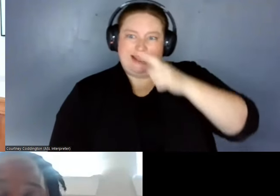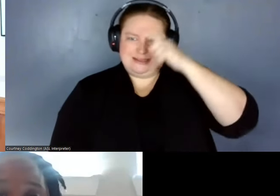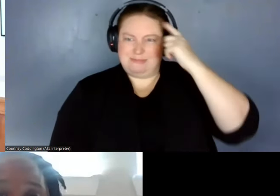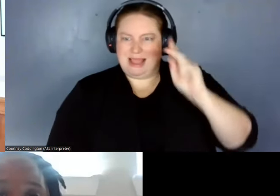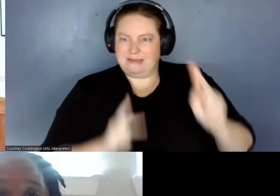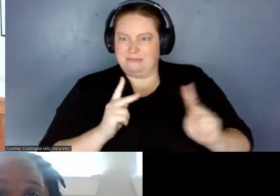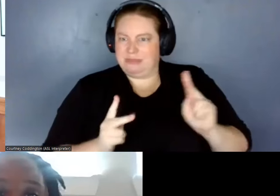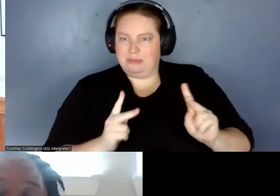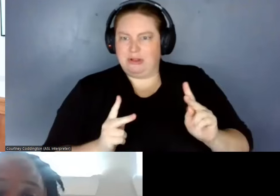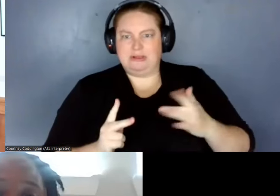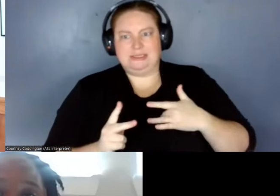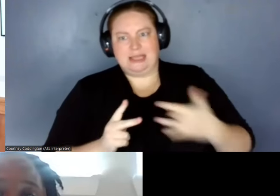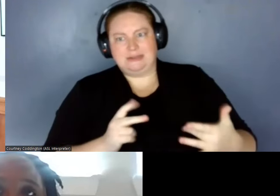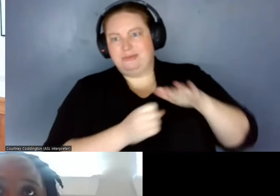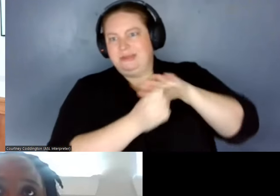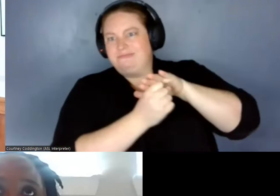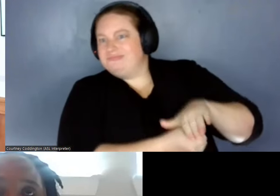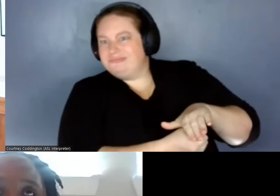watered down, and